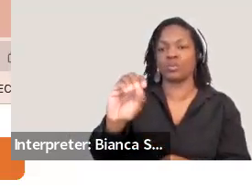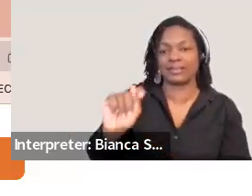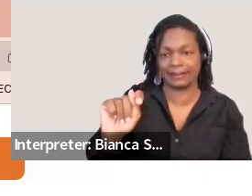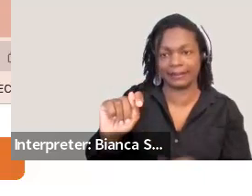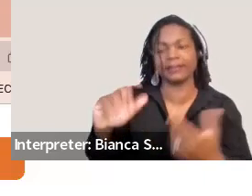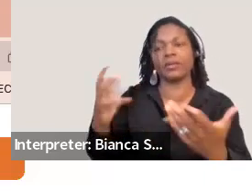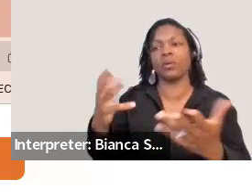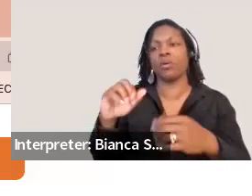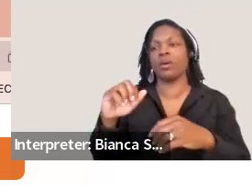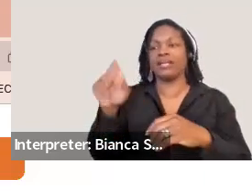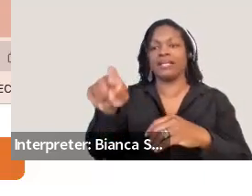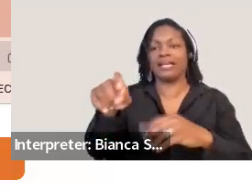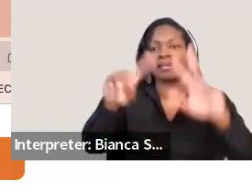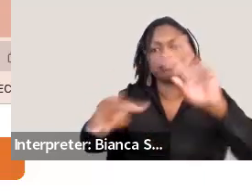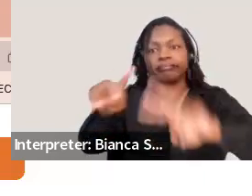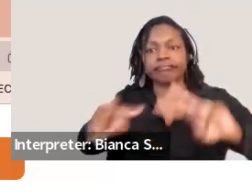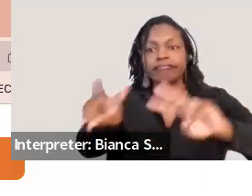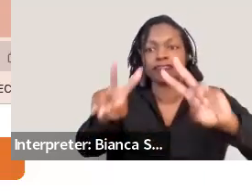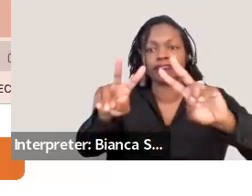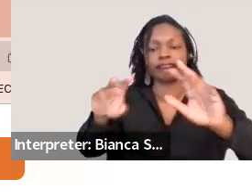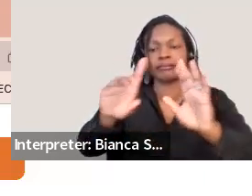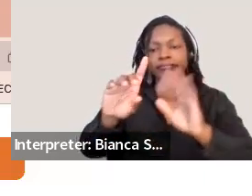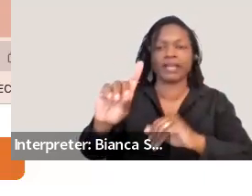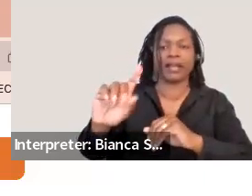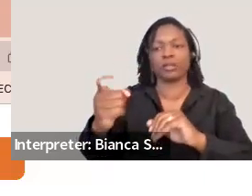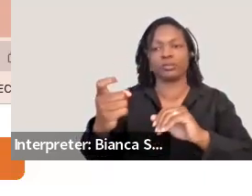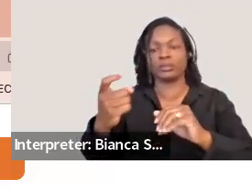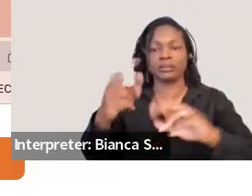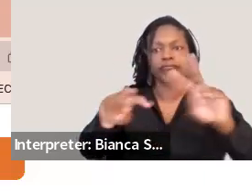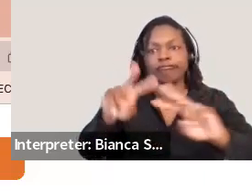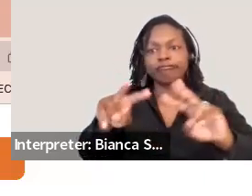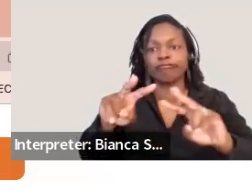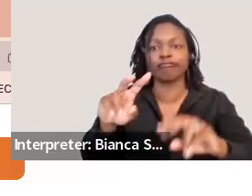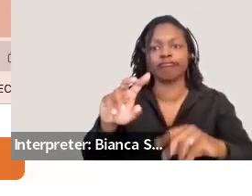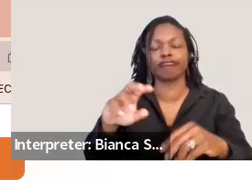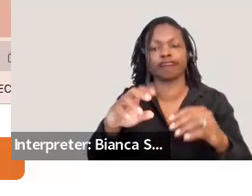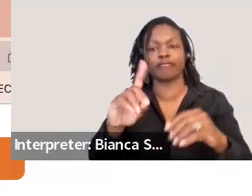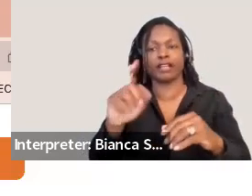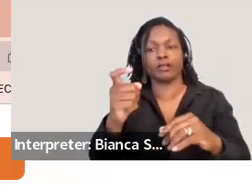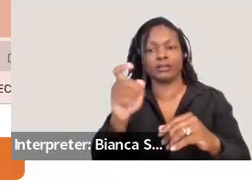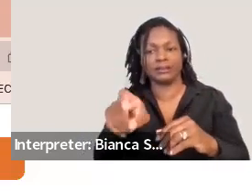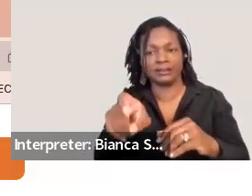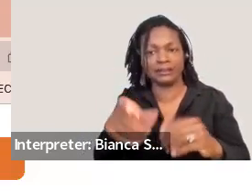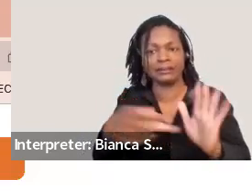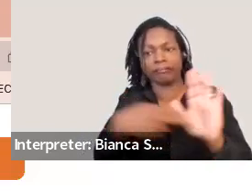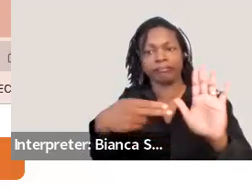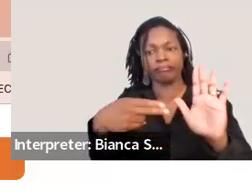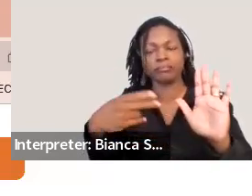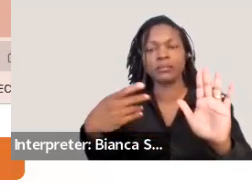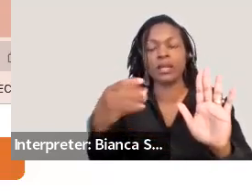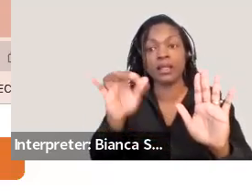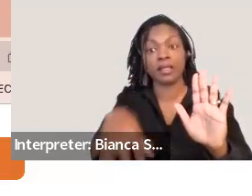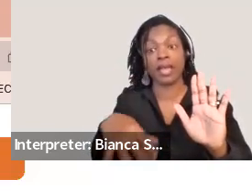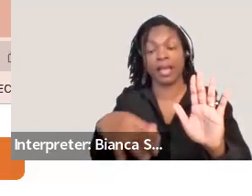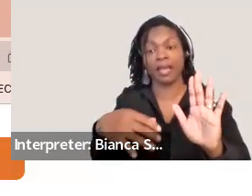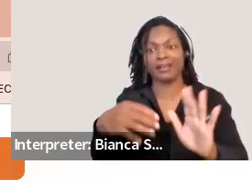diagnostic evaluations, that is a medical thing that might accept Mass Health. And if you click on that,